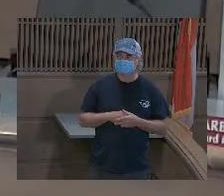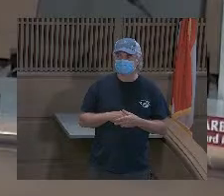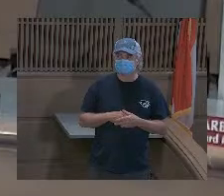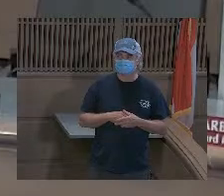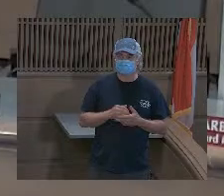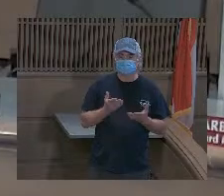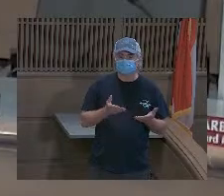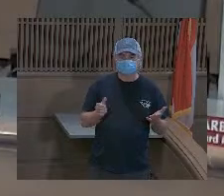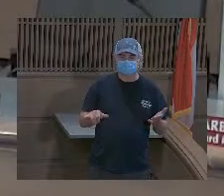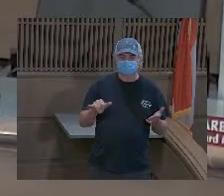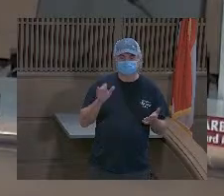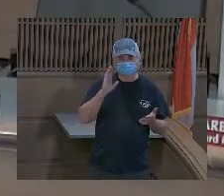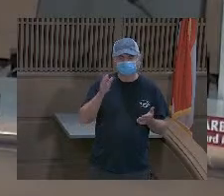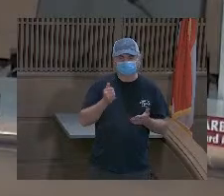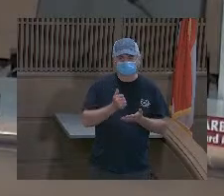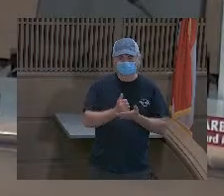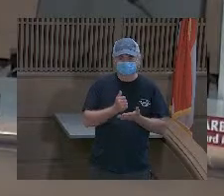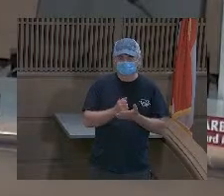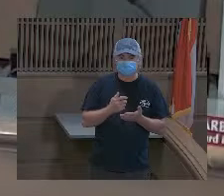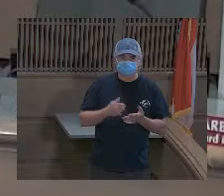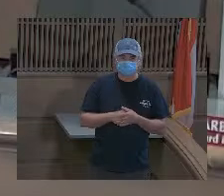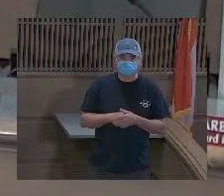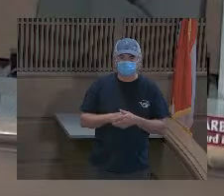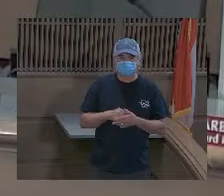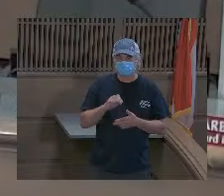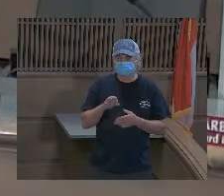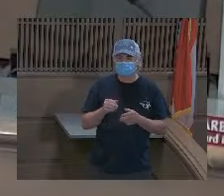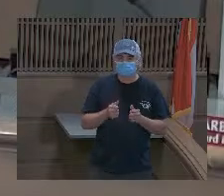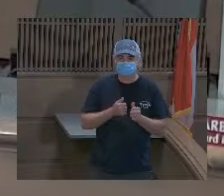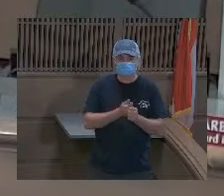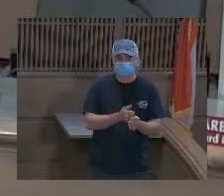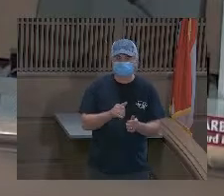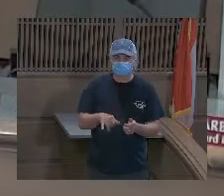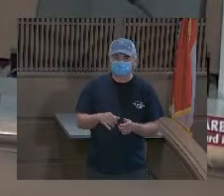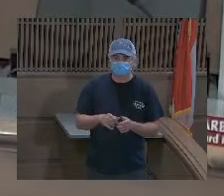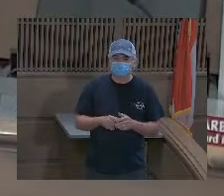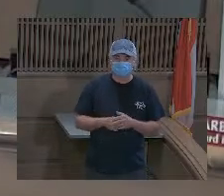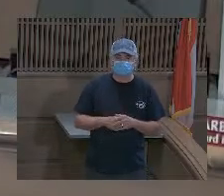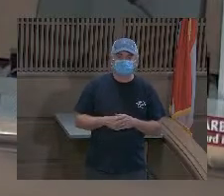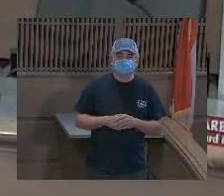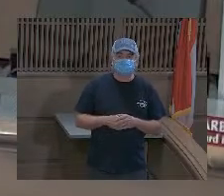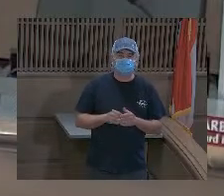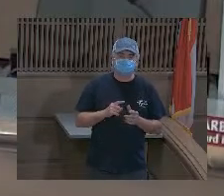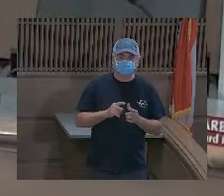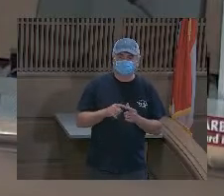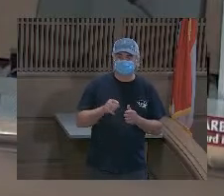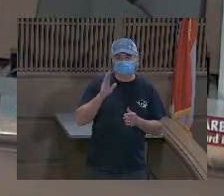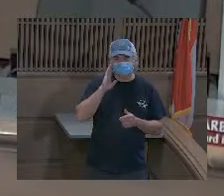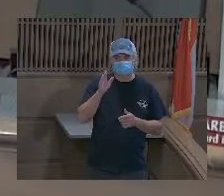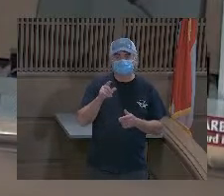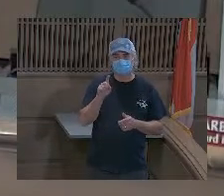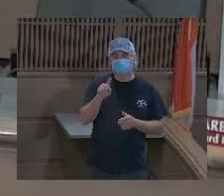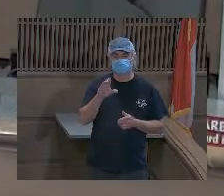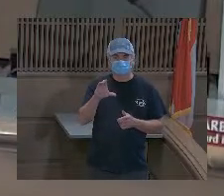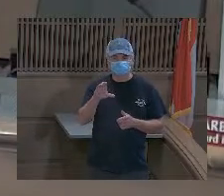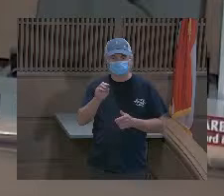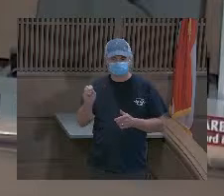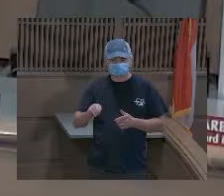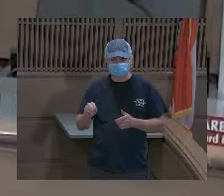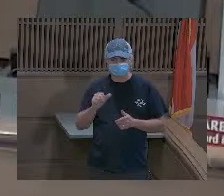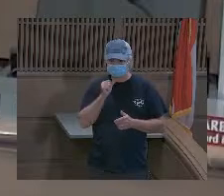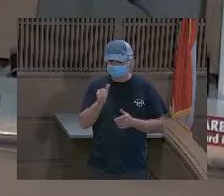help. I'm not saying that if we follow these recommendations that we can avoid COVID 100% of the